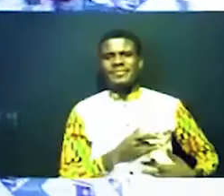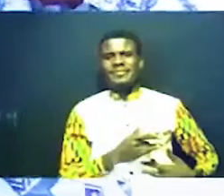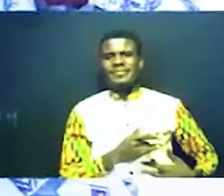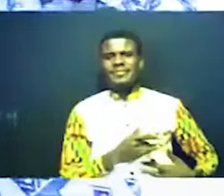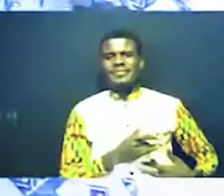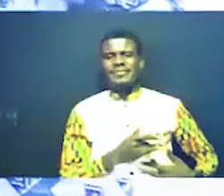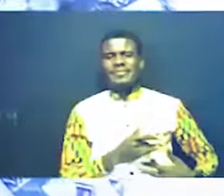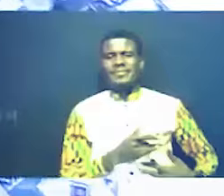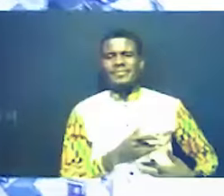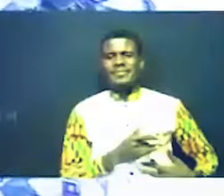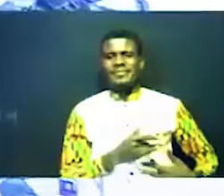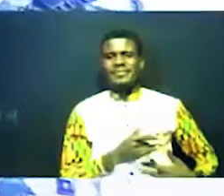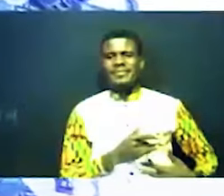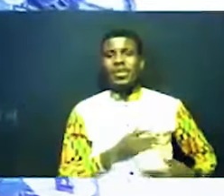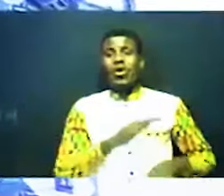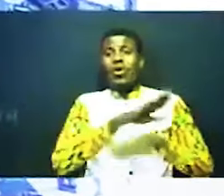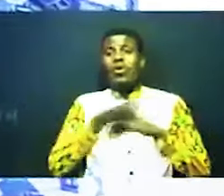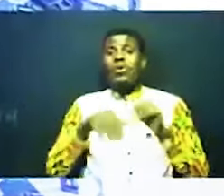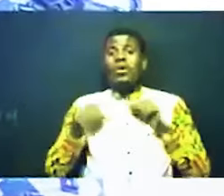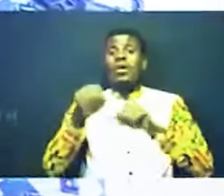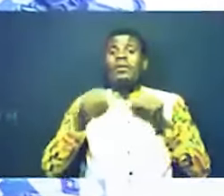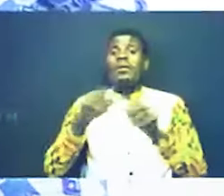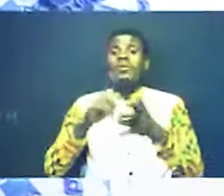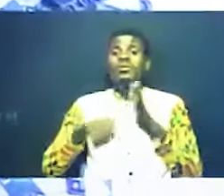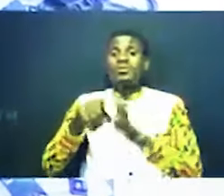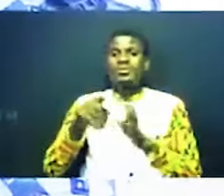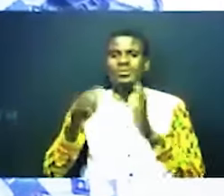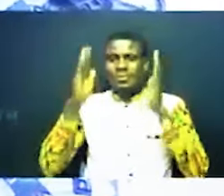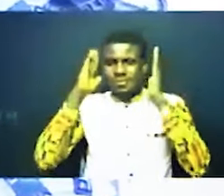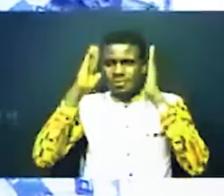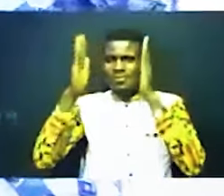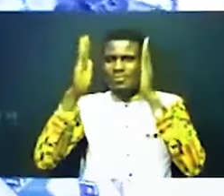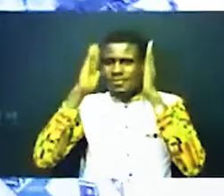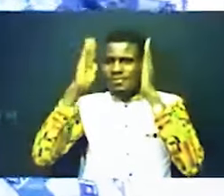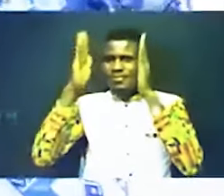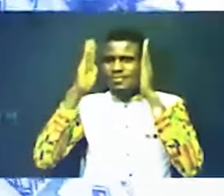hearts. It's all about what you pay attention to.